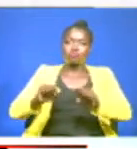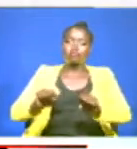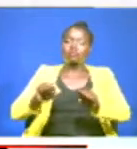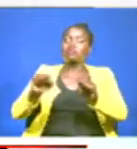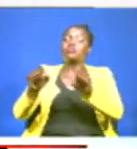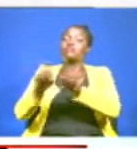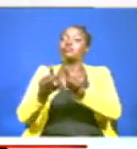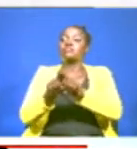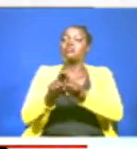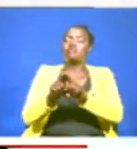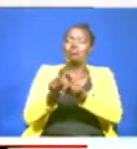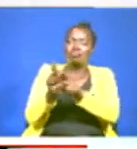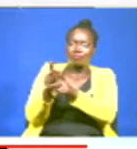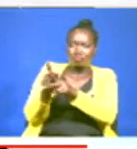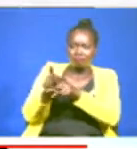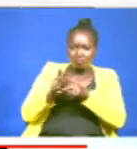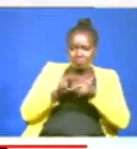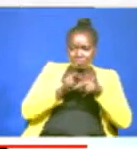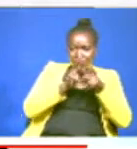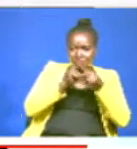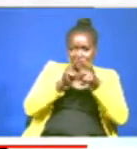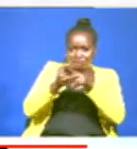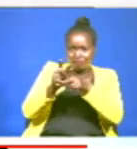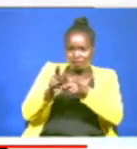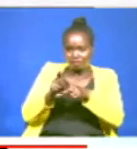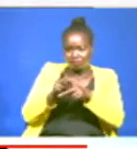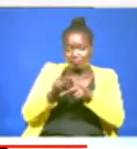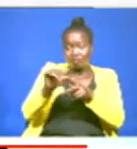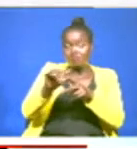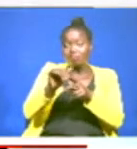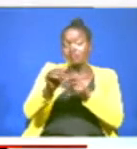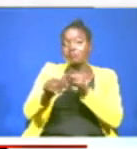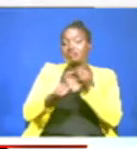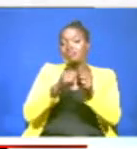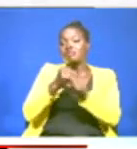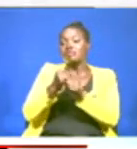remained cautiously optimistic that the new year will bring better tidings.